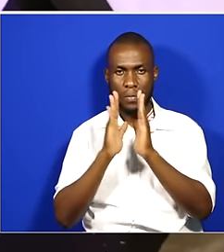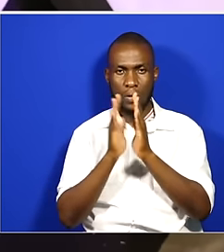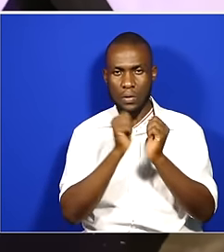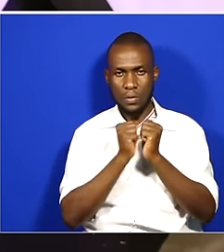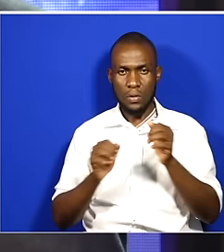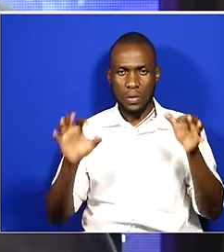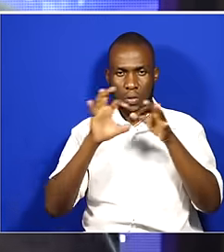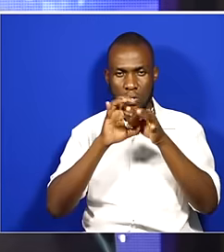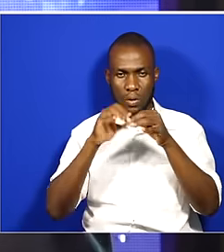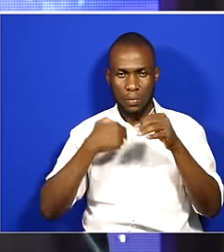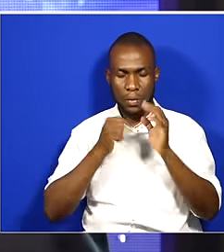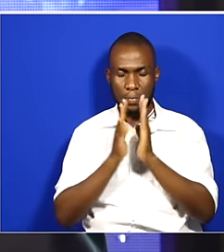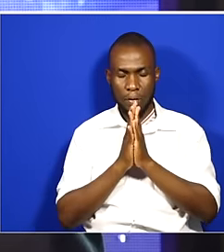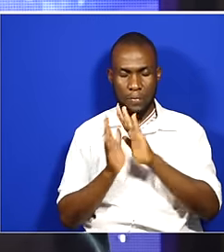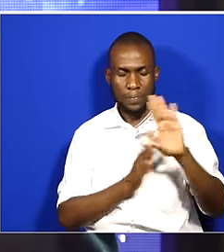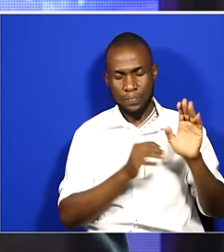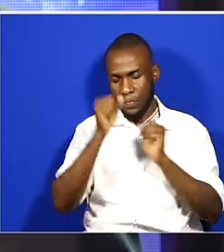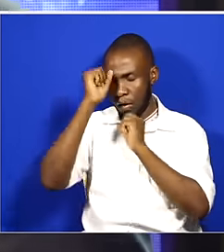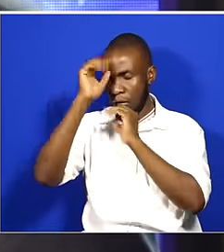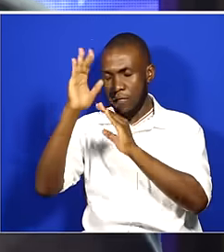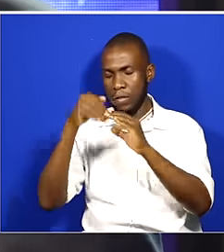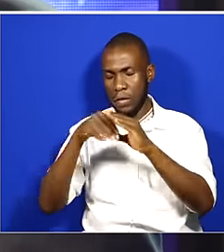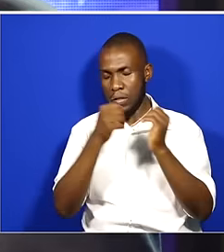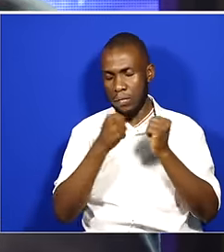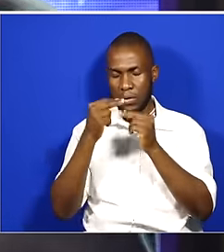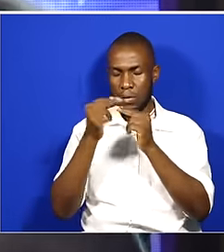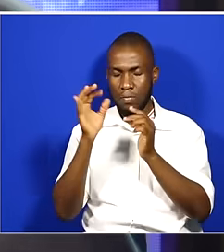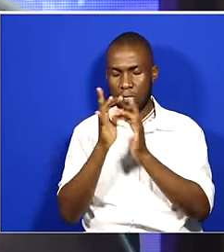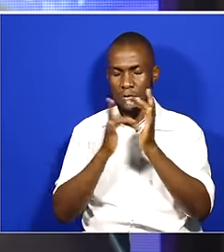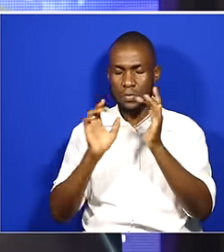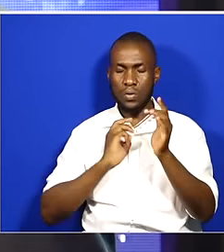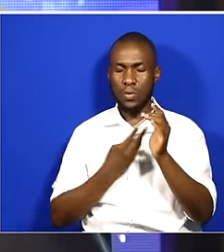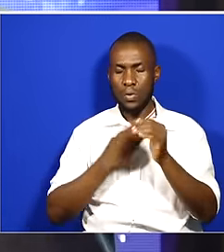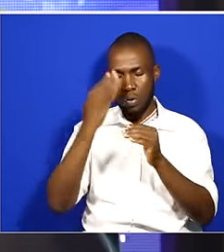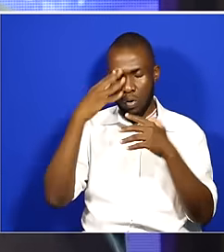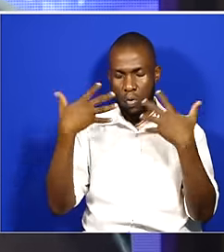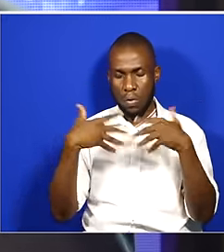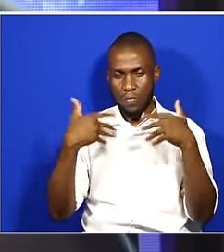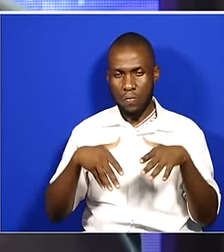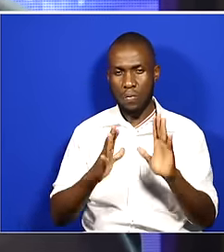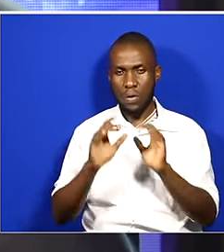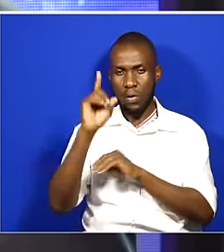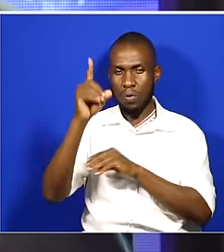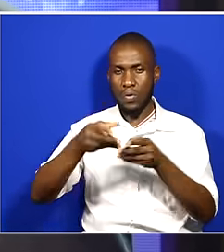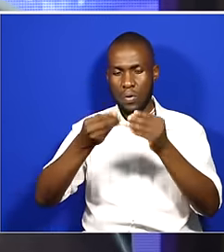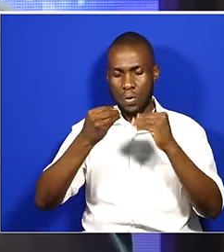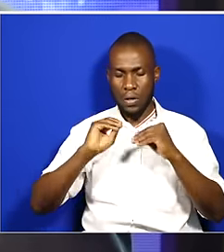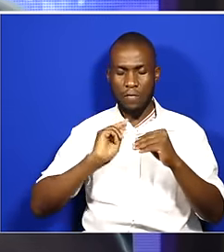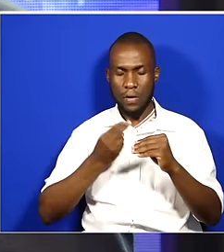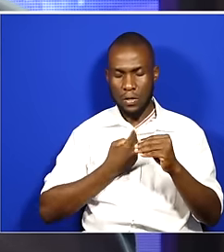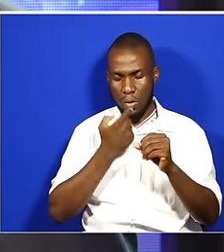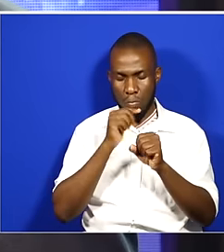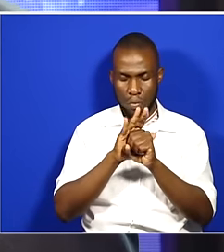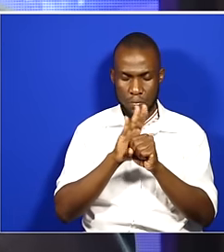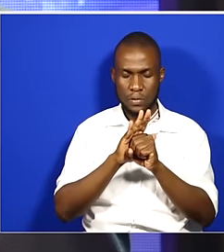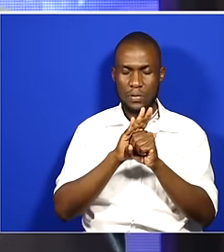together. Please join me in prayer. Father, in the mighty name of Jesus, we acknowledge the wonderful way in which you give us promises,